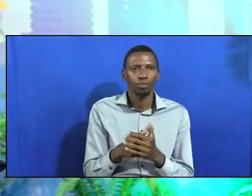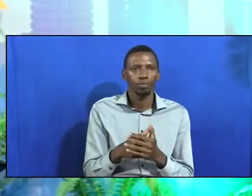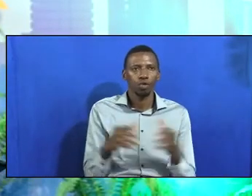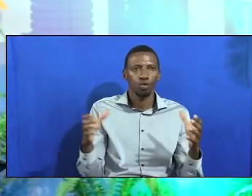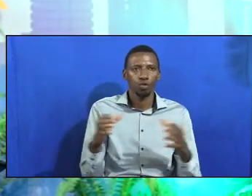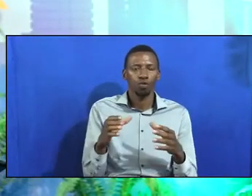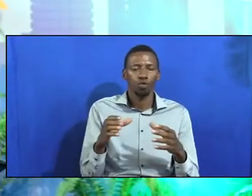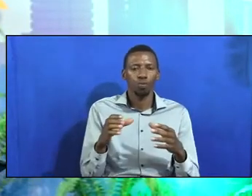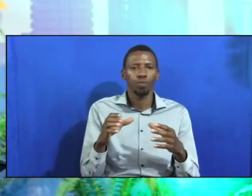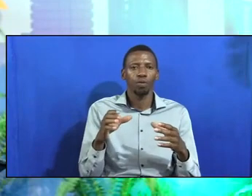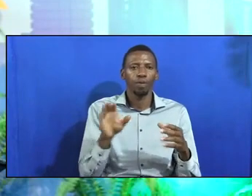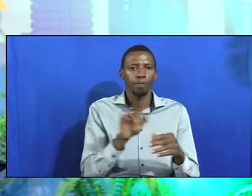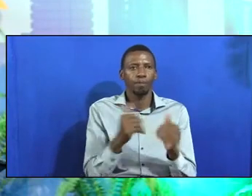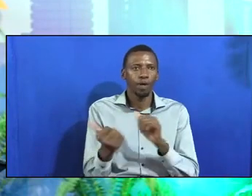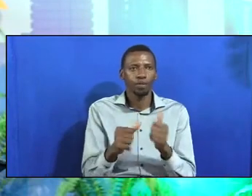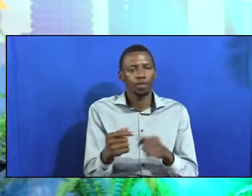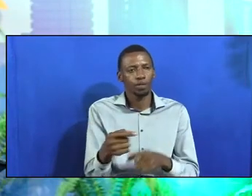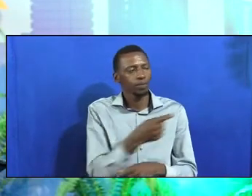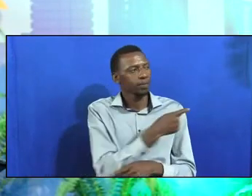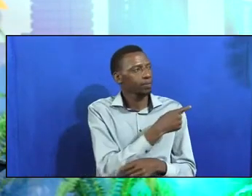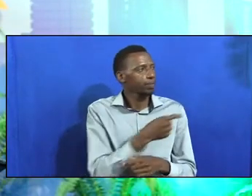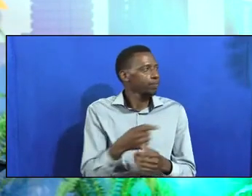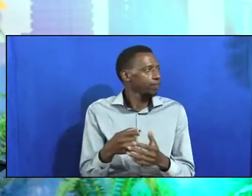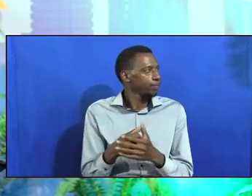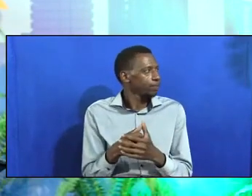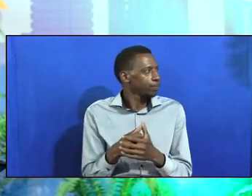because I'm going to pray with you.